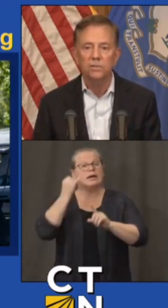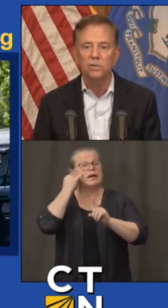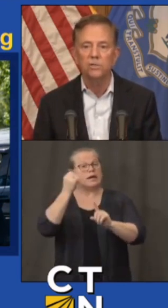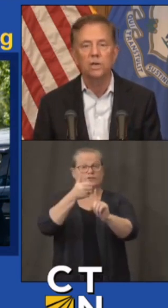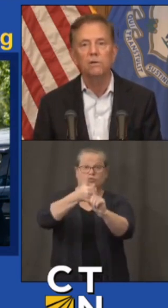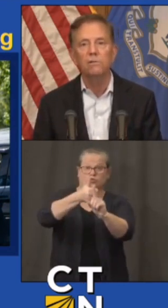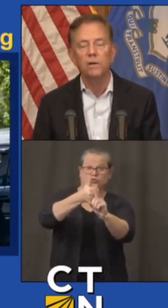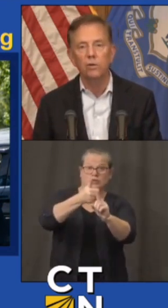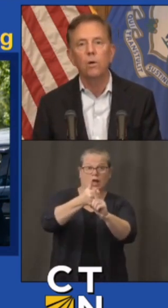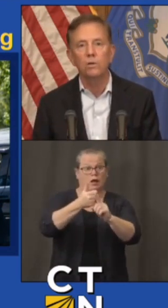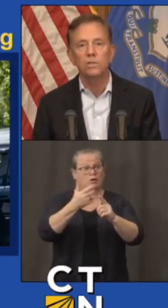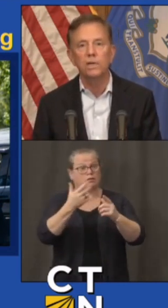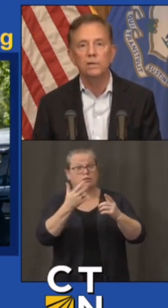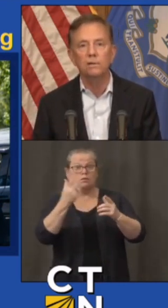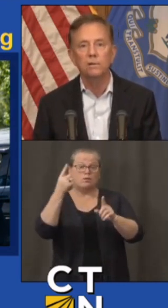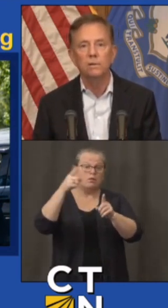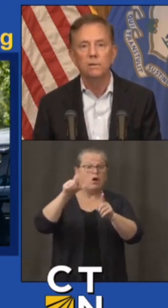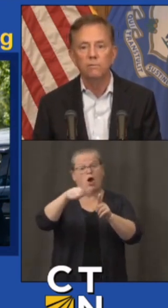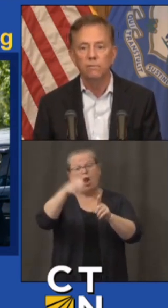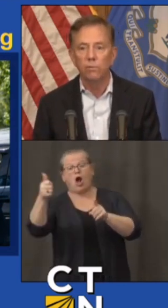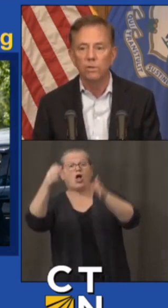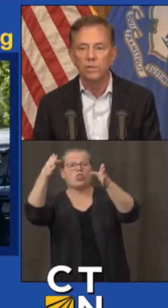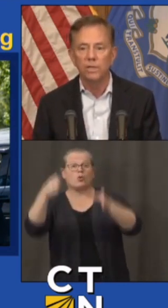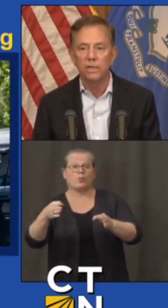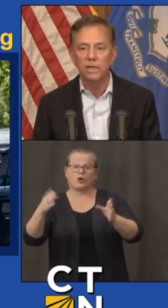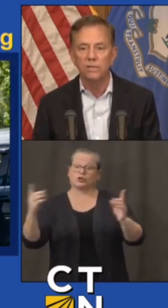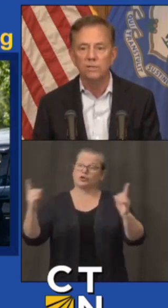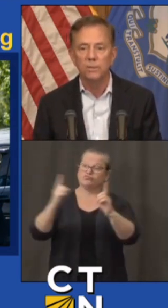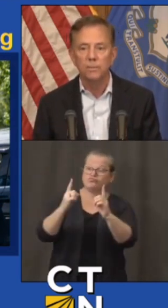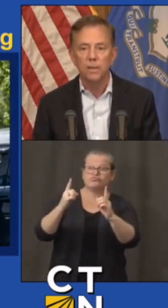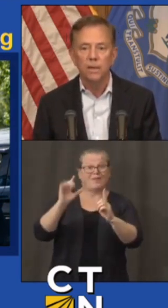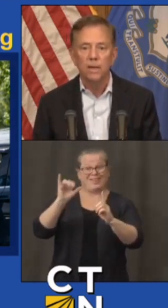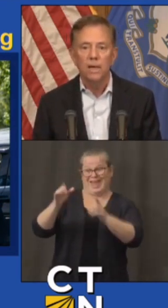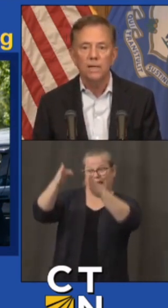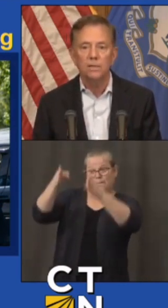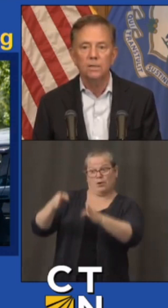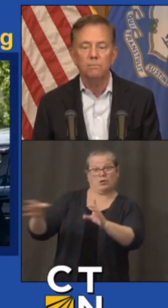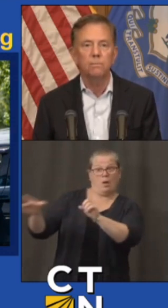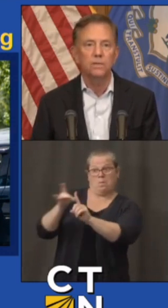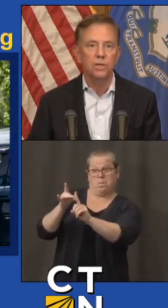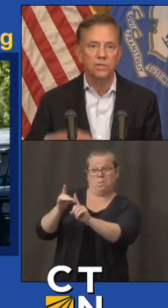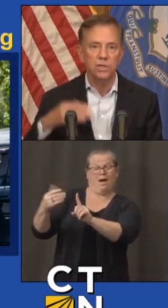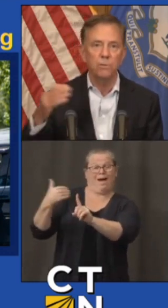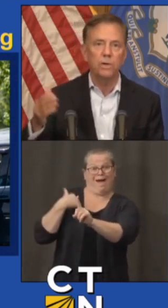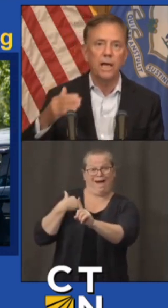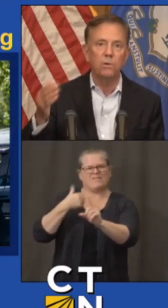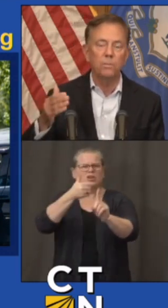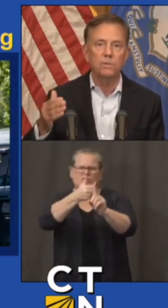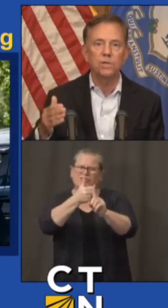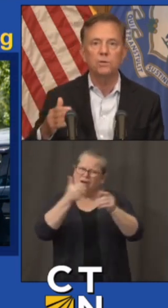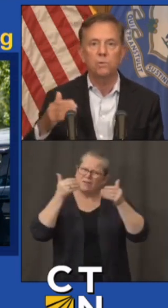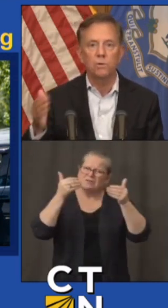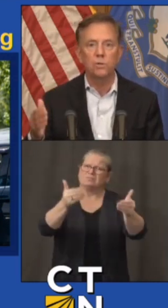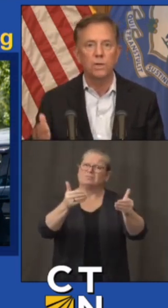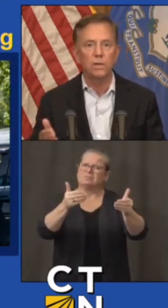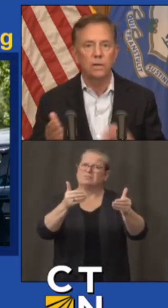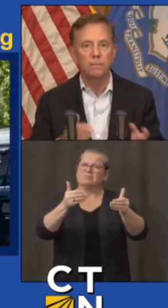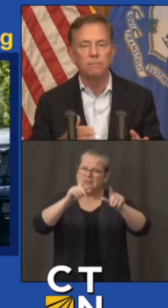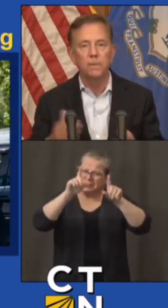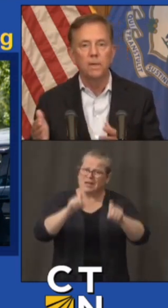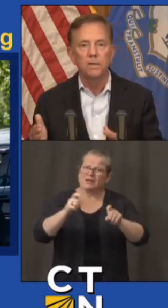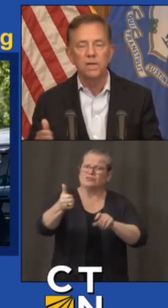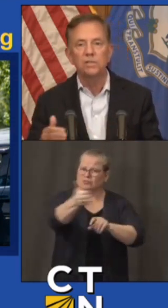get tested yourself and quarantine for 14 days. And as you can see, we're now in a position where we're